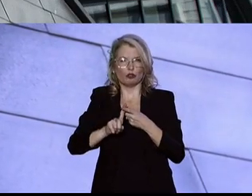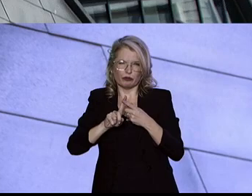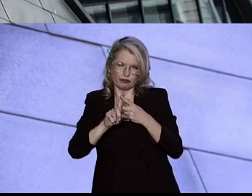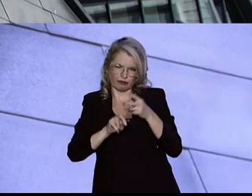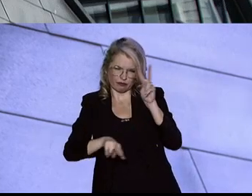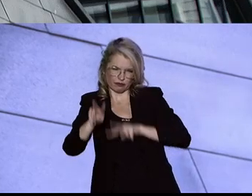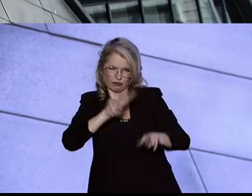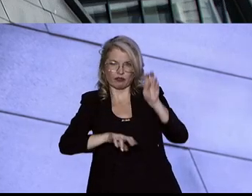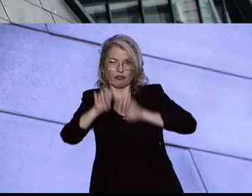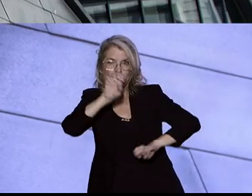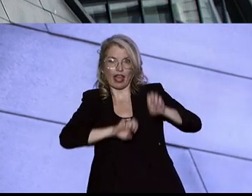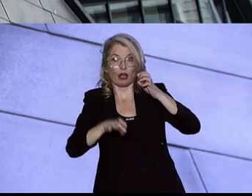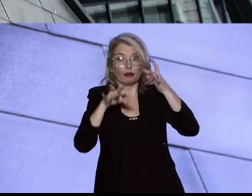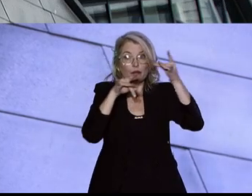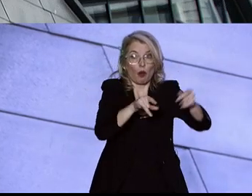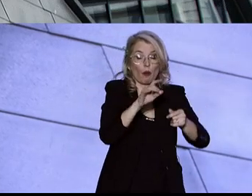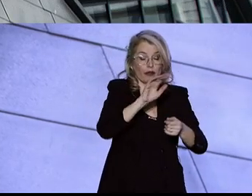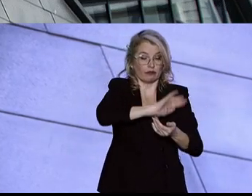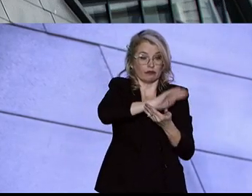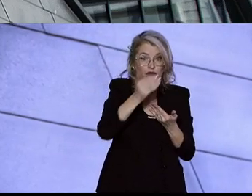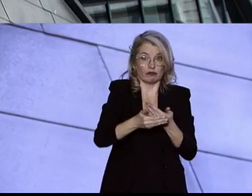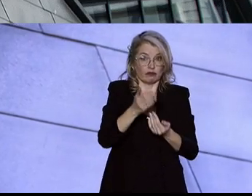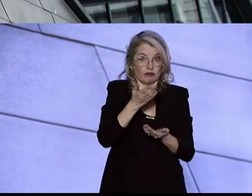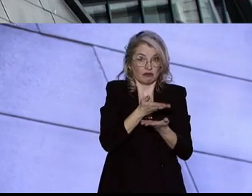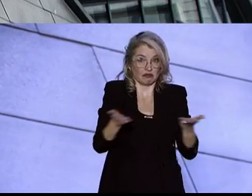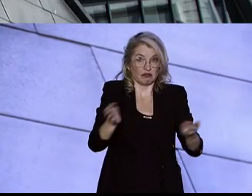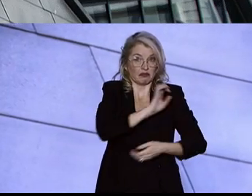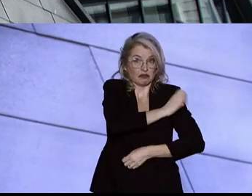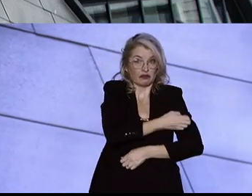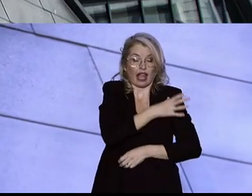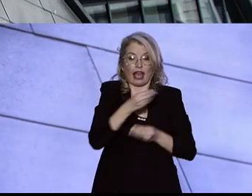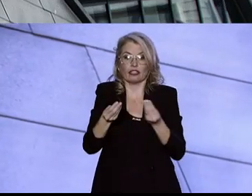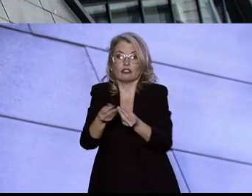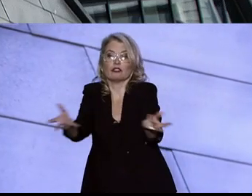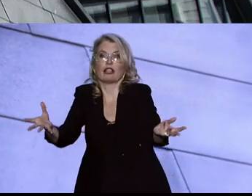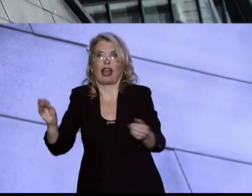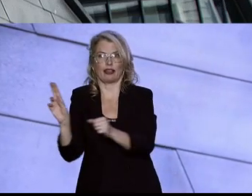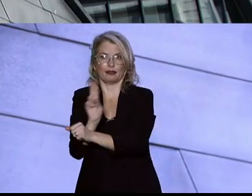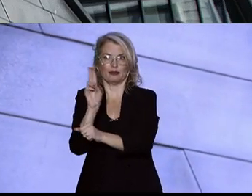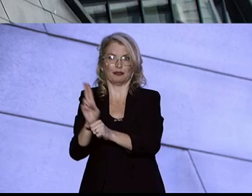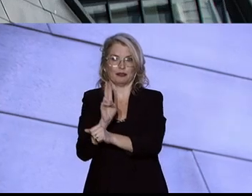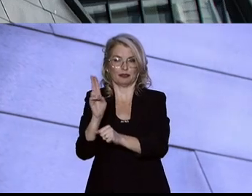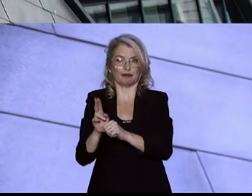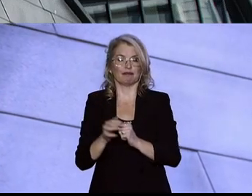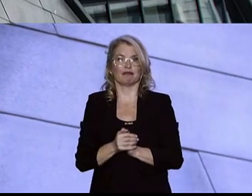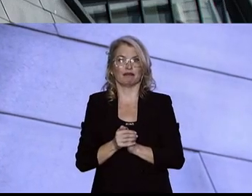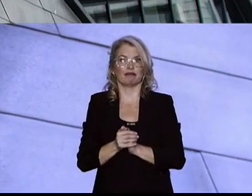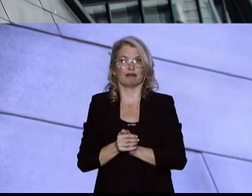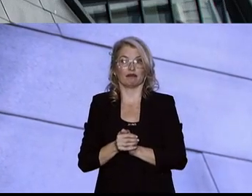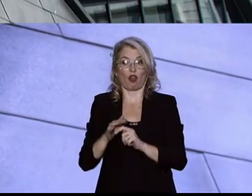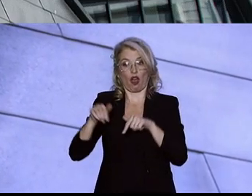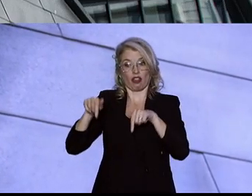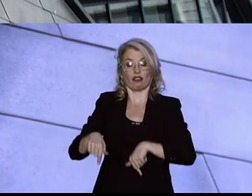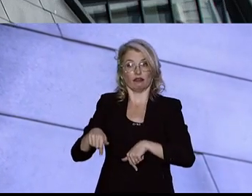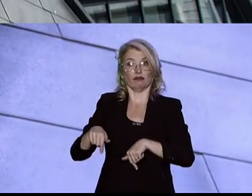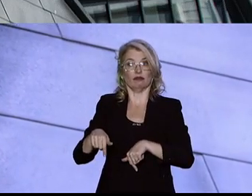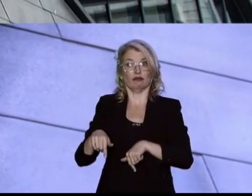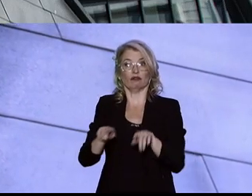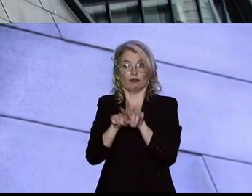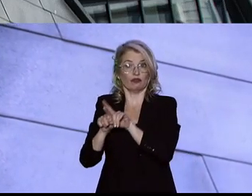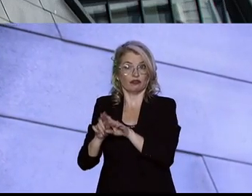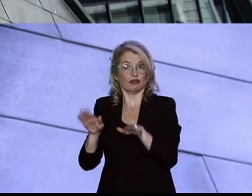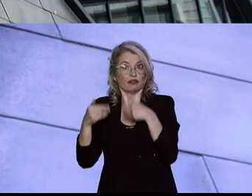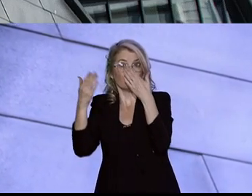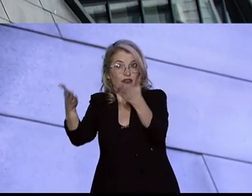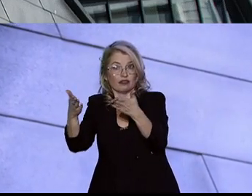evaluate the efficiency of energy supply, of distribution, and use. On this basis, it